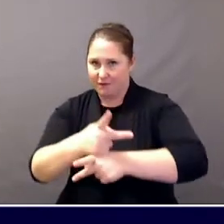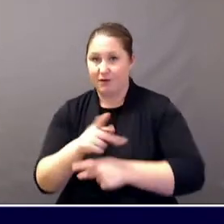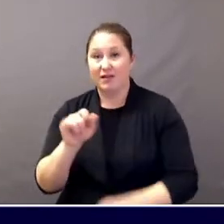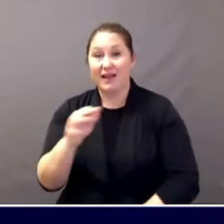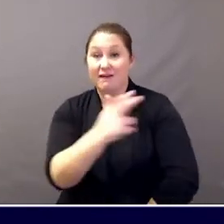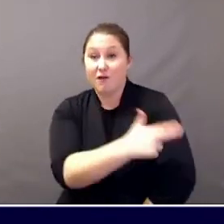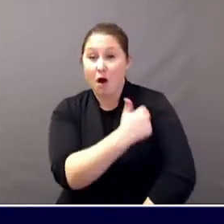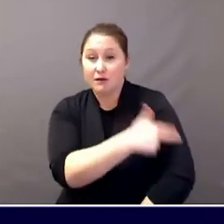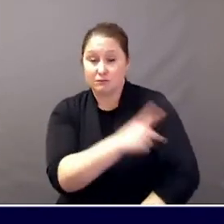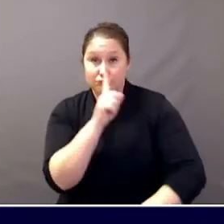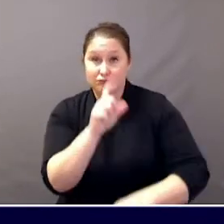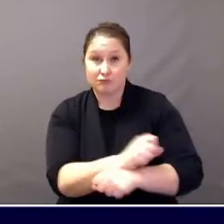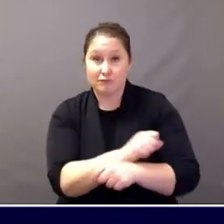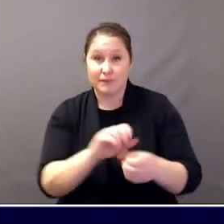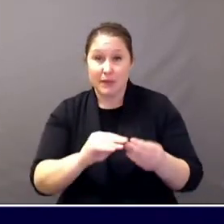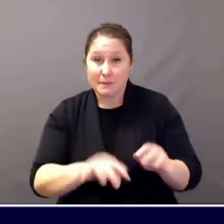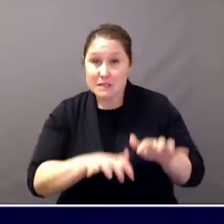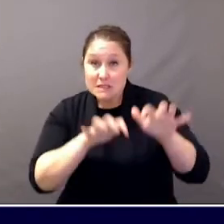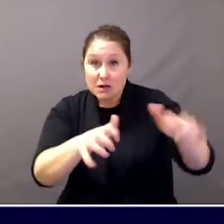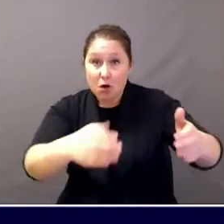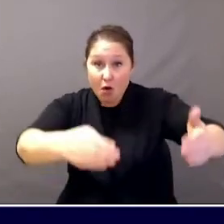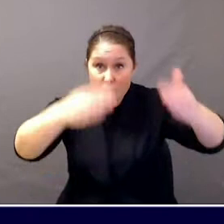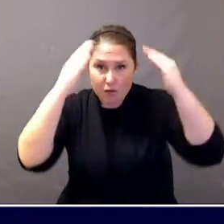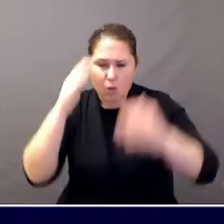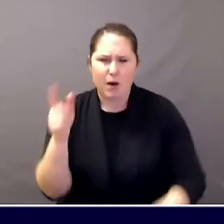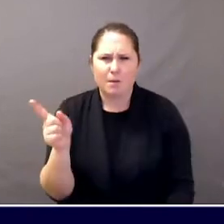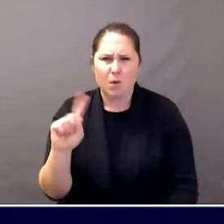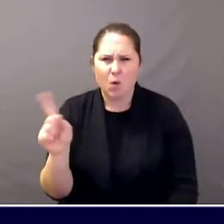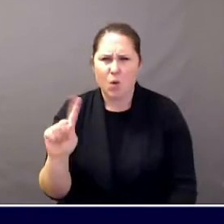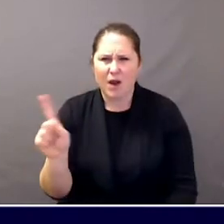as well. As you can see there, that's a delicate balance.